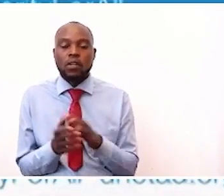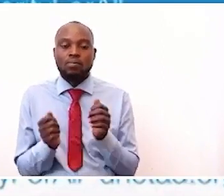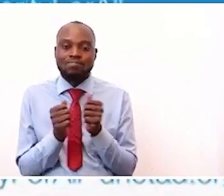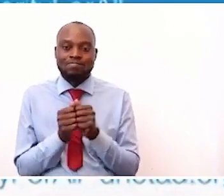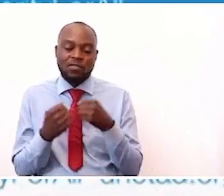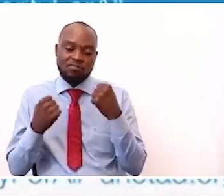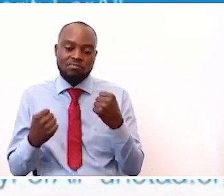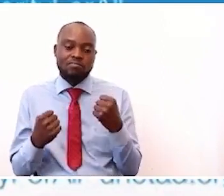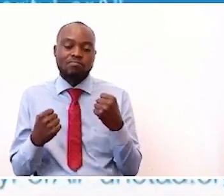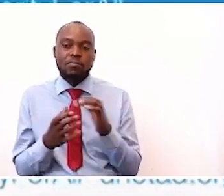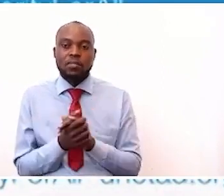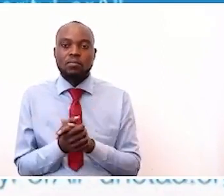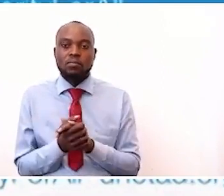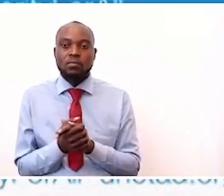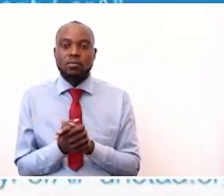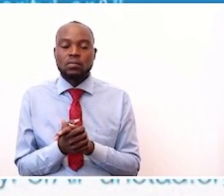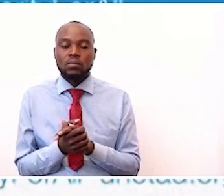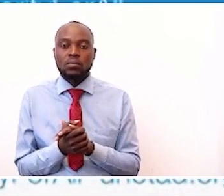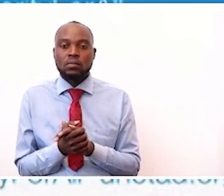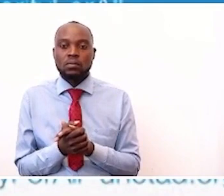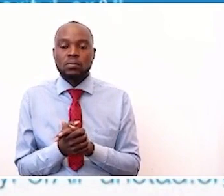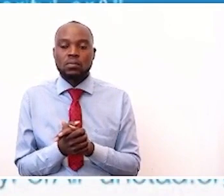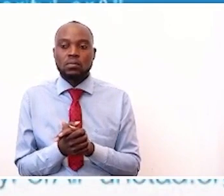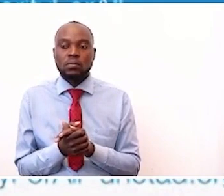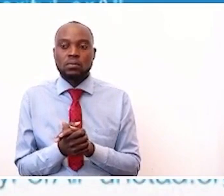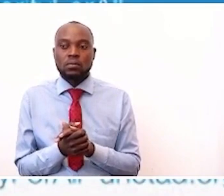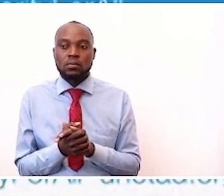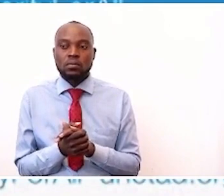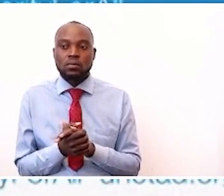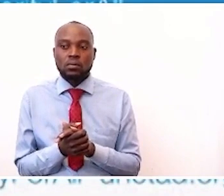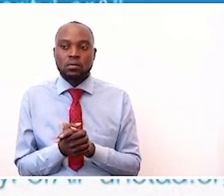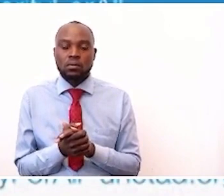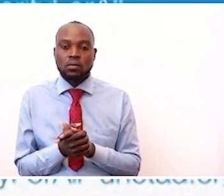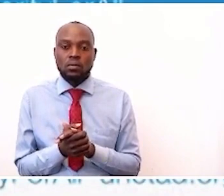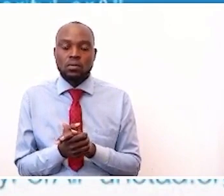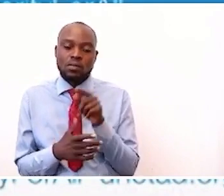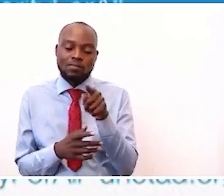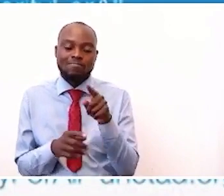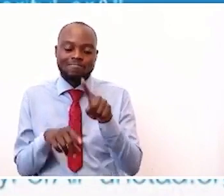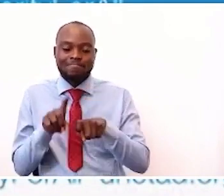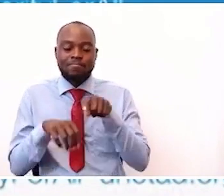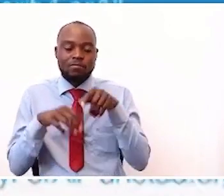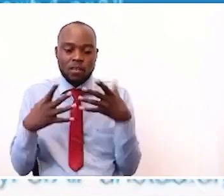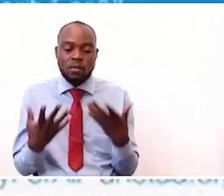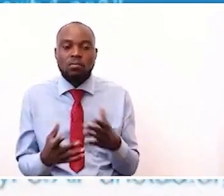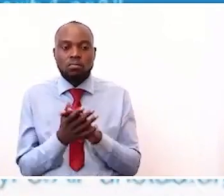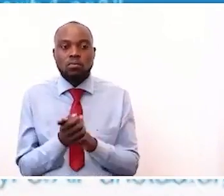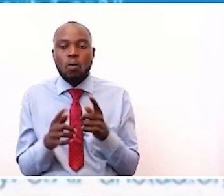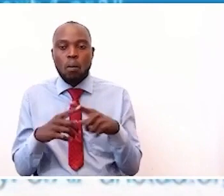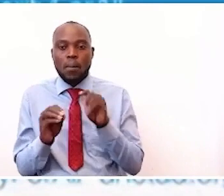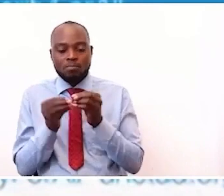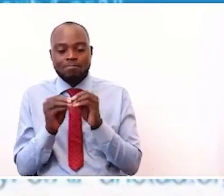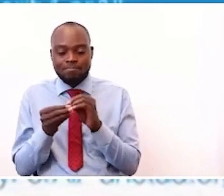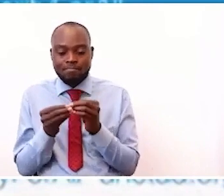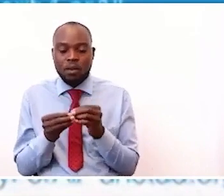is probably your balance of payments constraint. And so how do you actually move beyond that and create